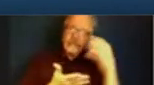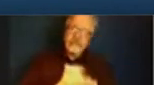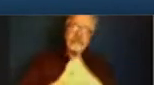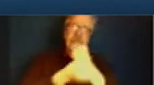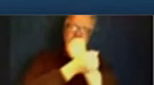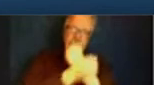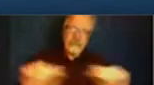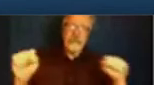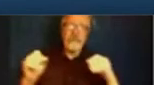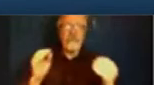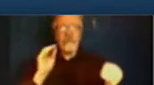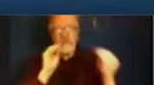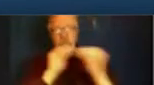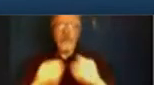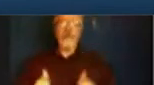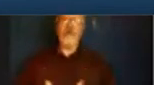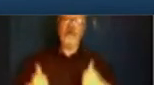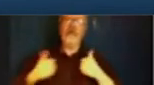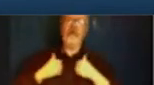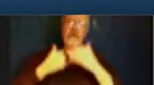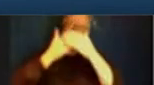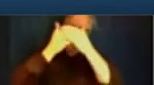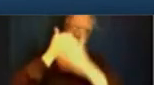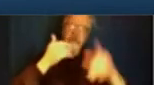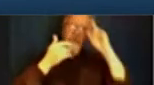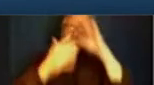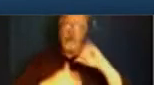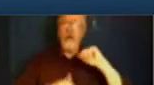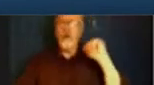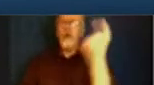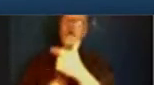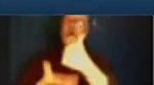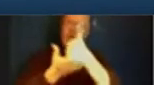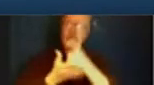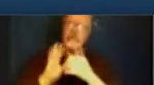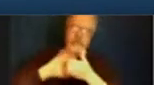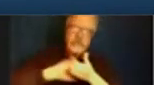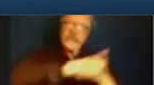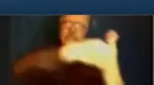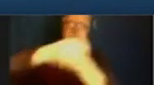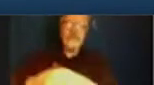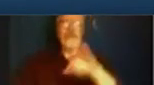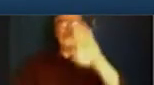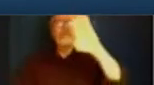weeks. And I hope we all pitch in to help do that. So be well. Thank you.